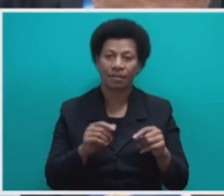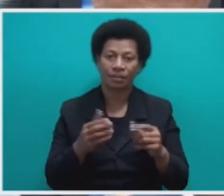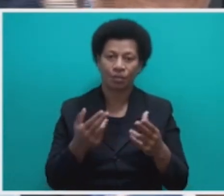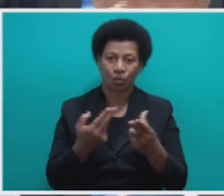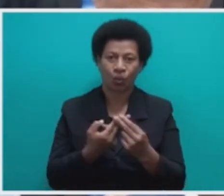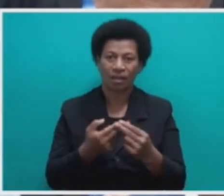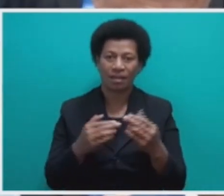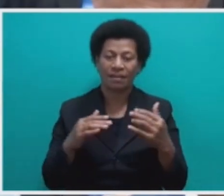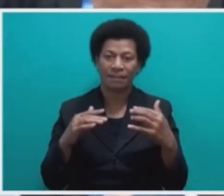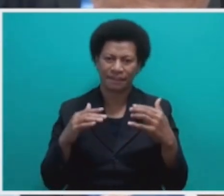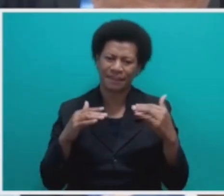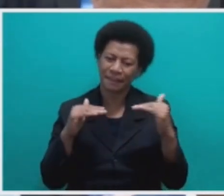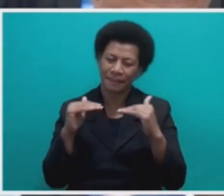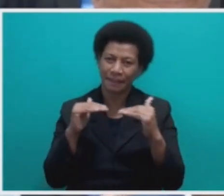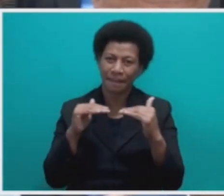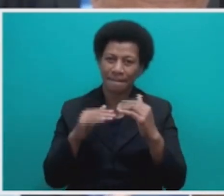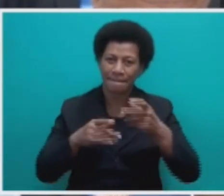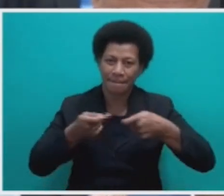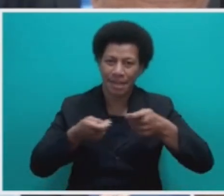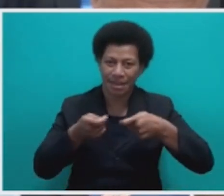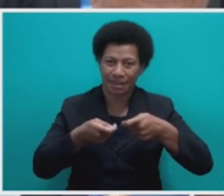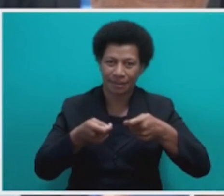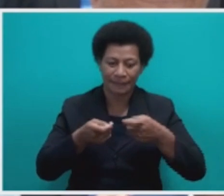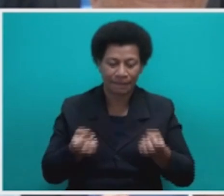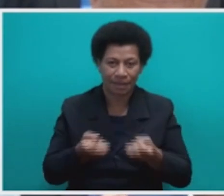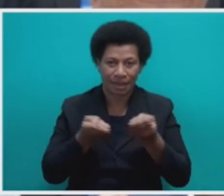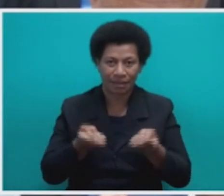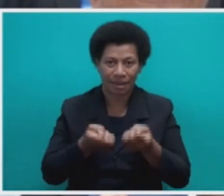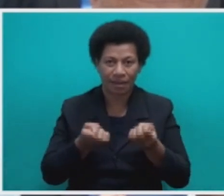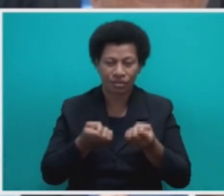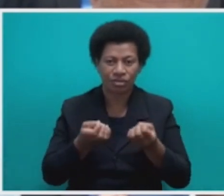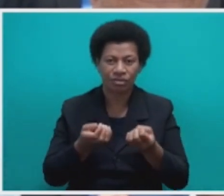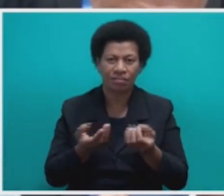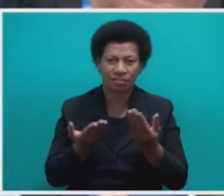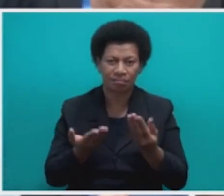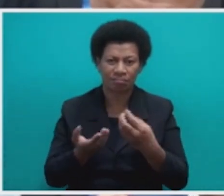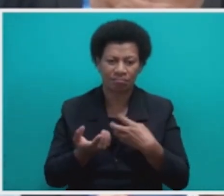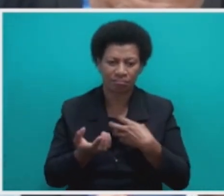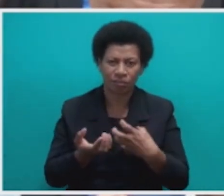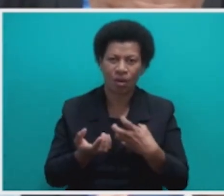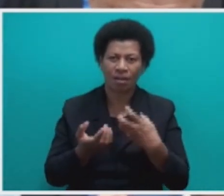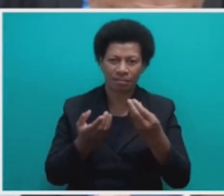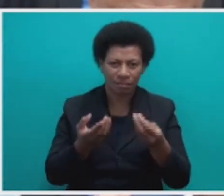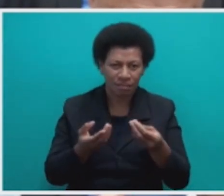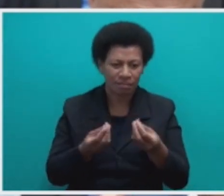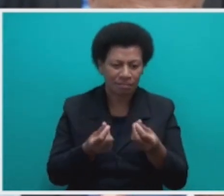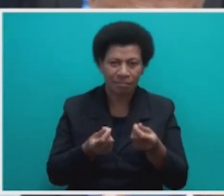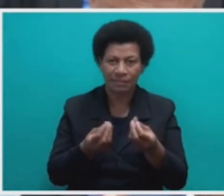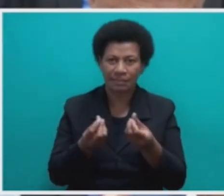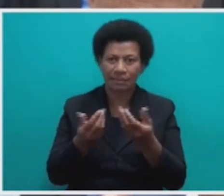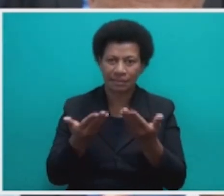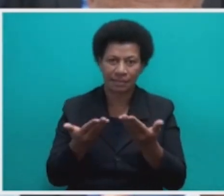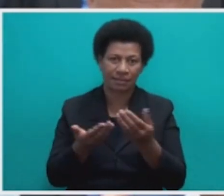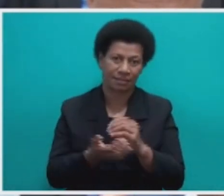that eventually encourage competition and consumer options,